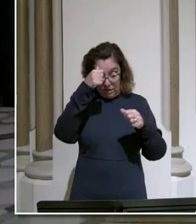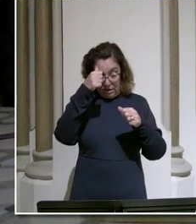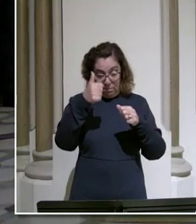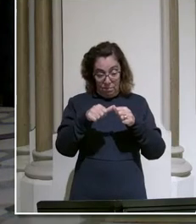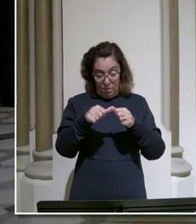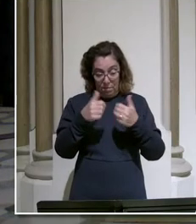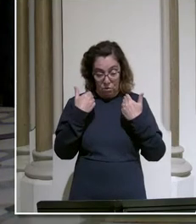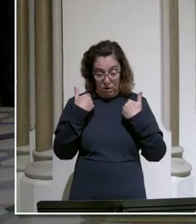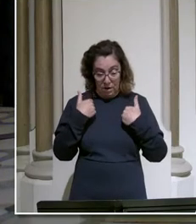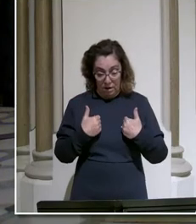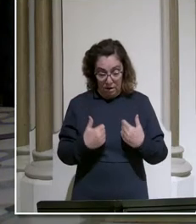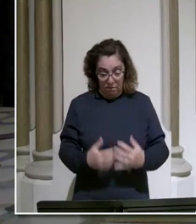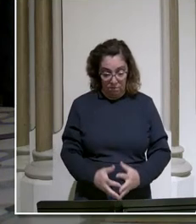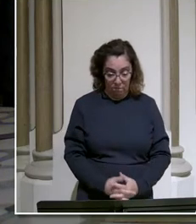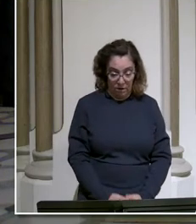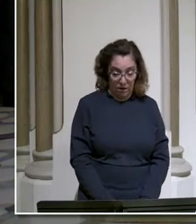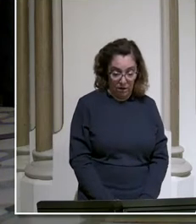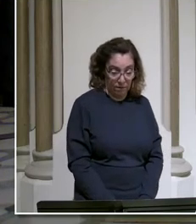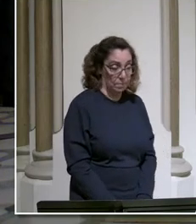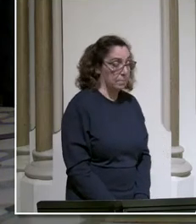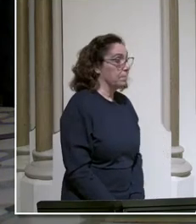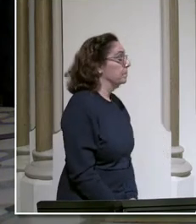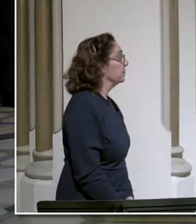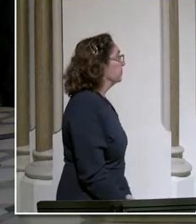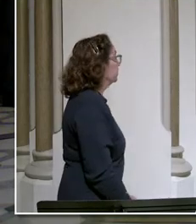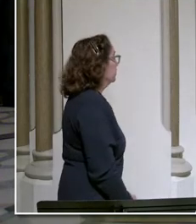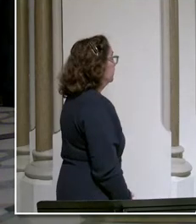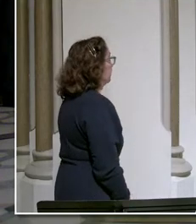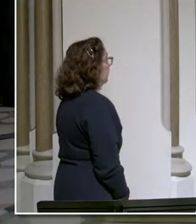this in memory of me.